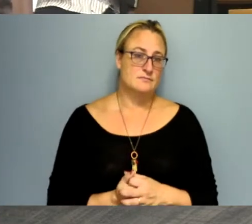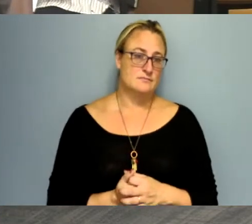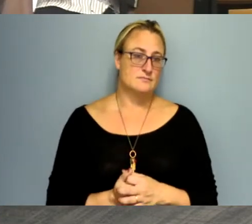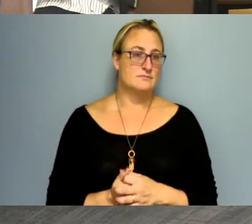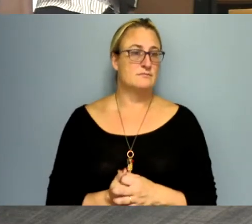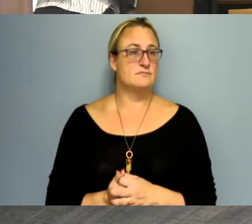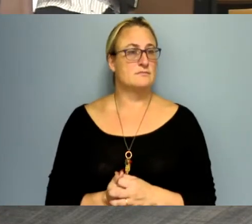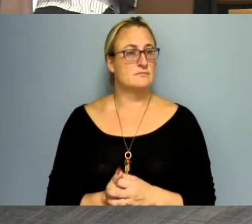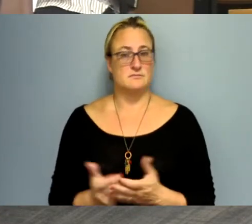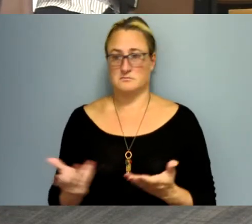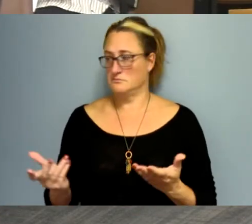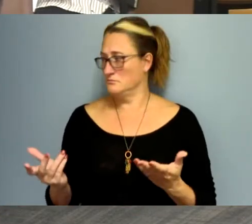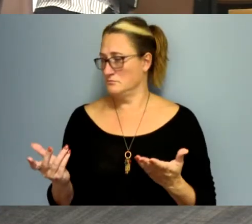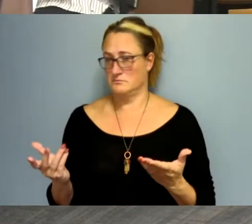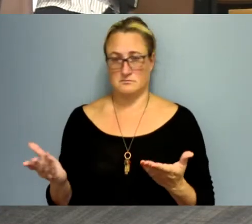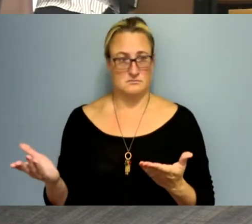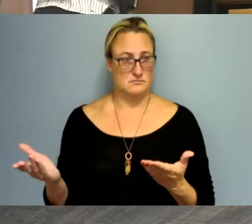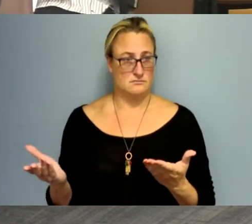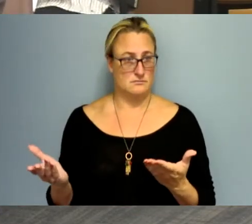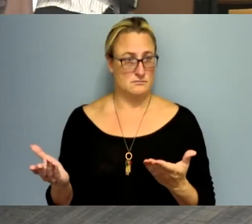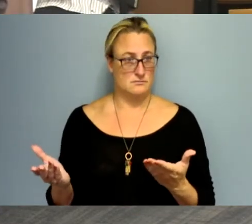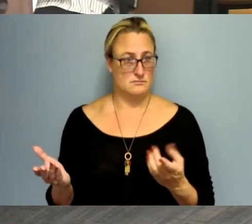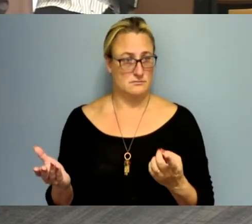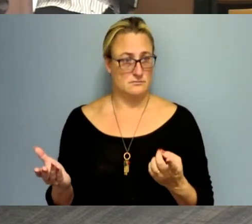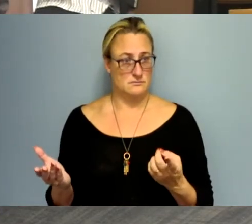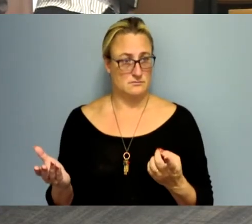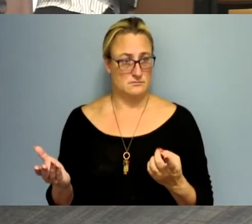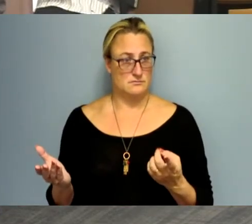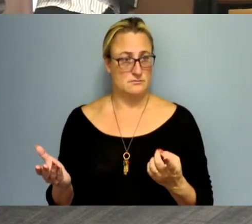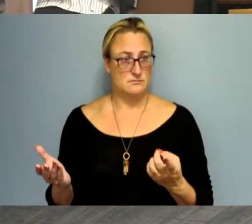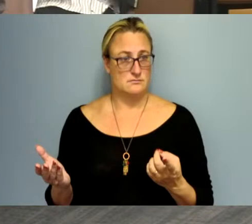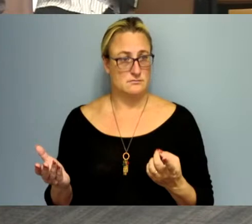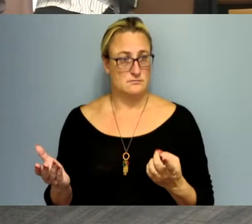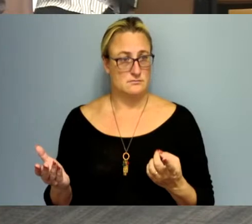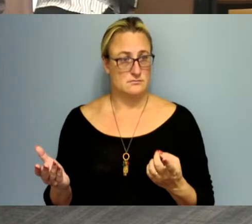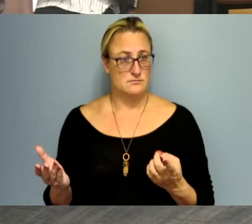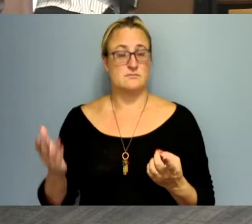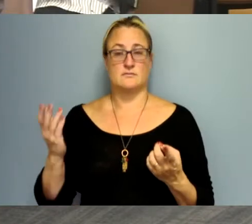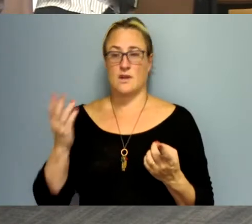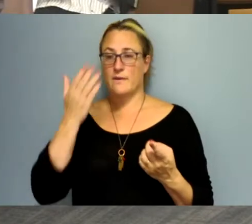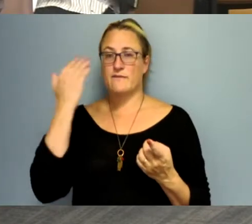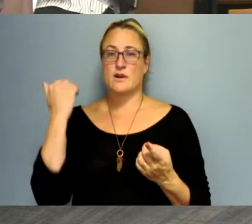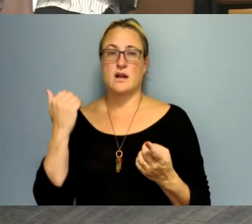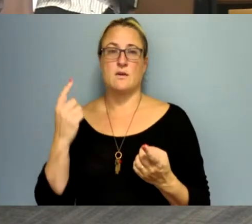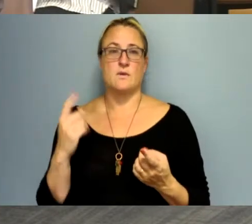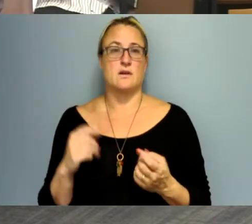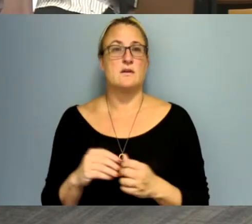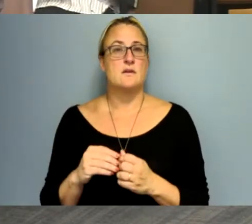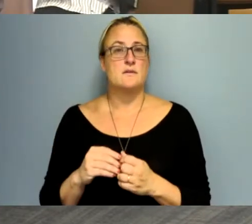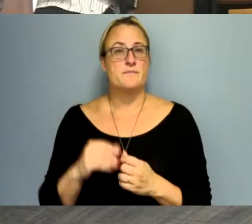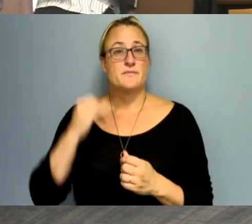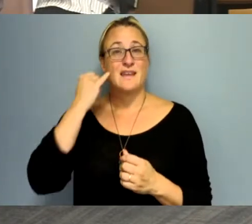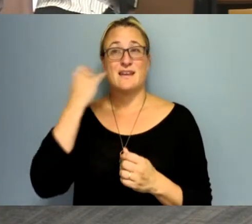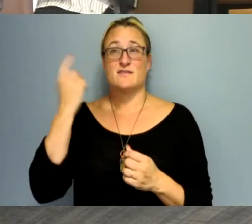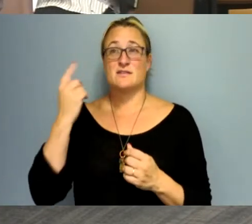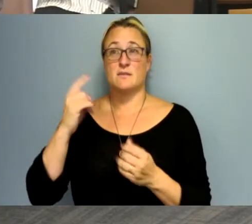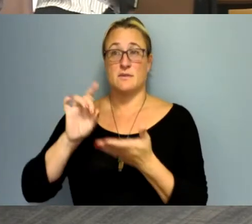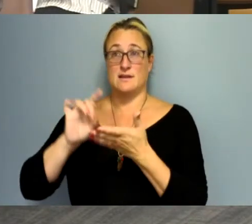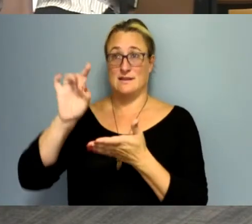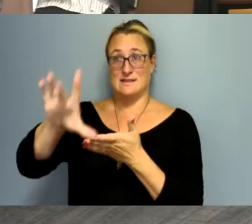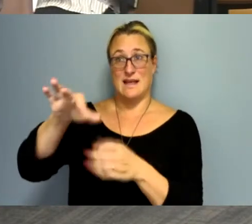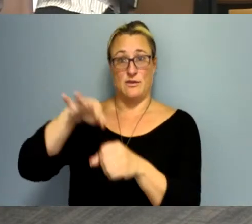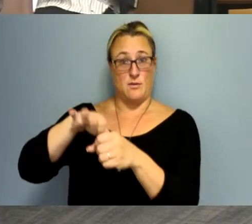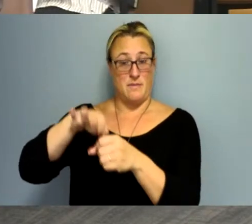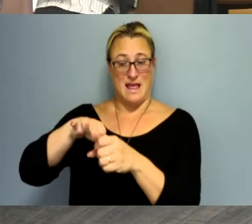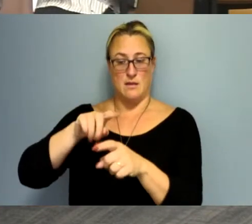Did I miss anything? Curing. If somebody failed to sign their ballot, their mail-in